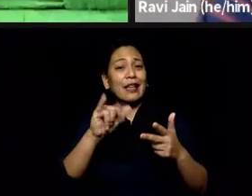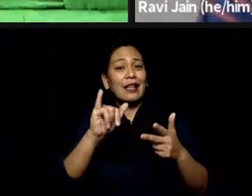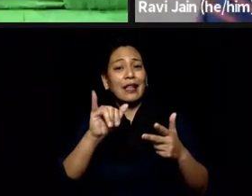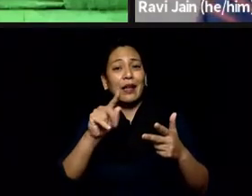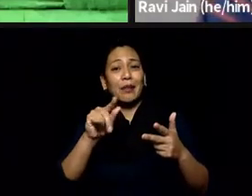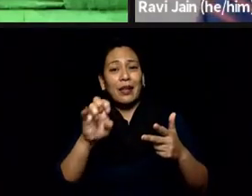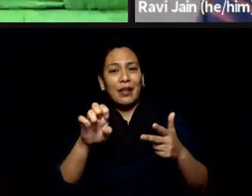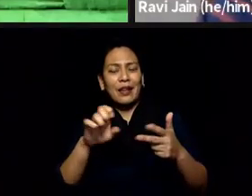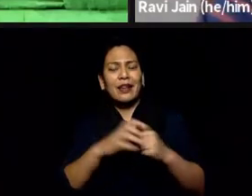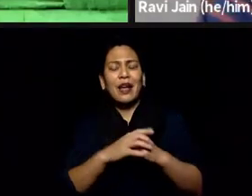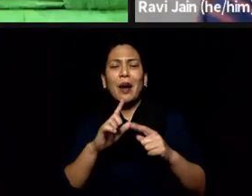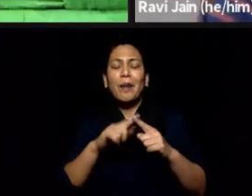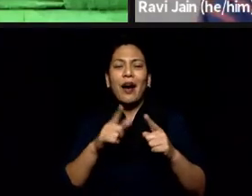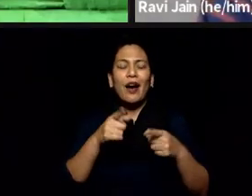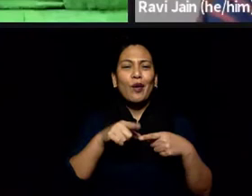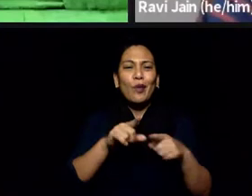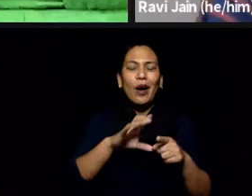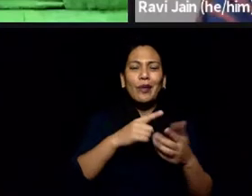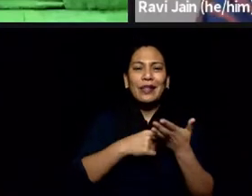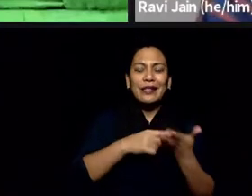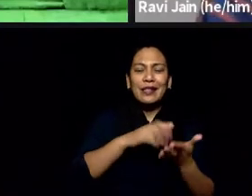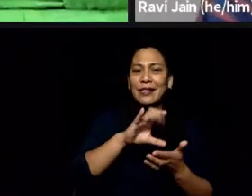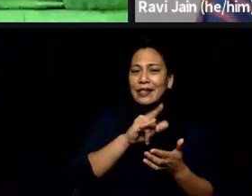we had conversations about race